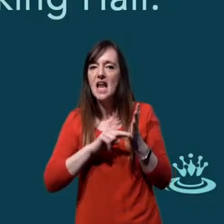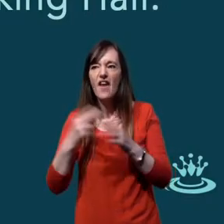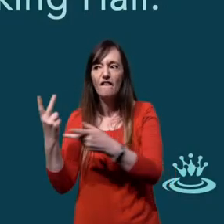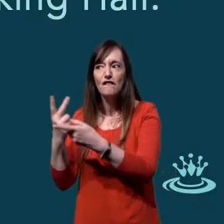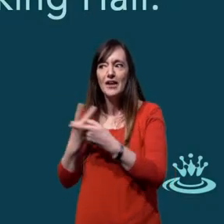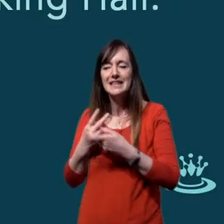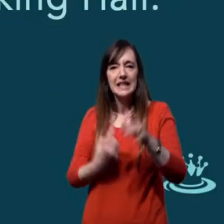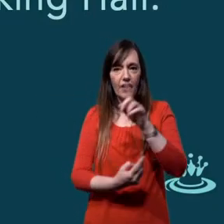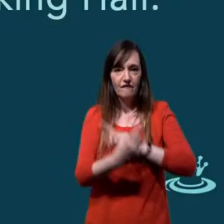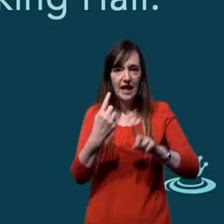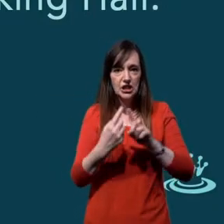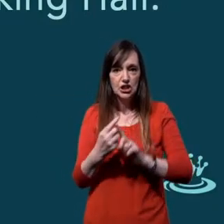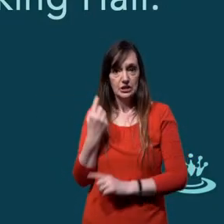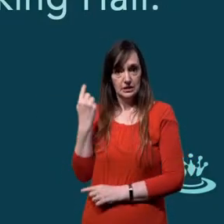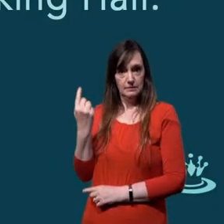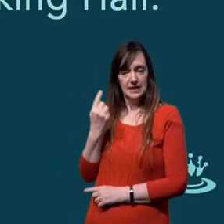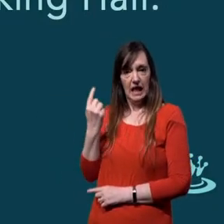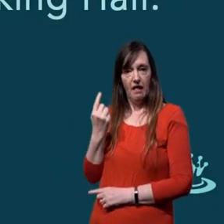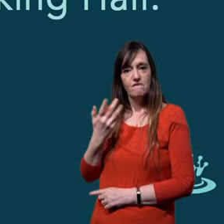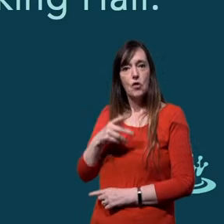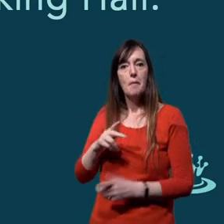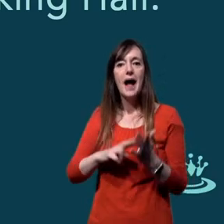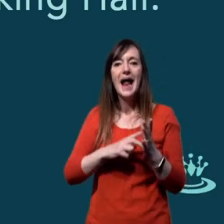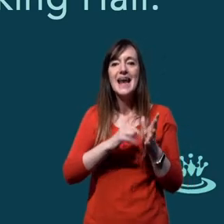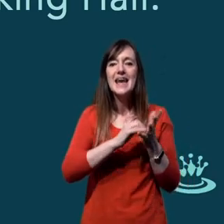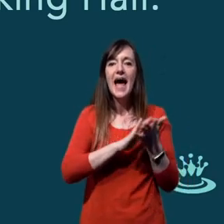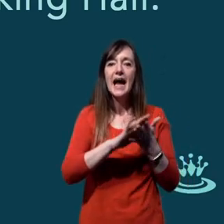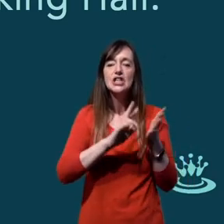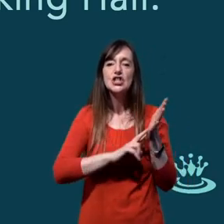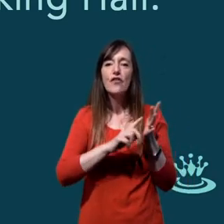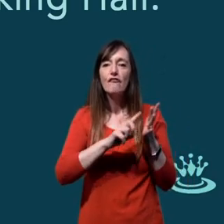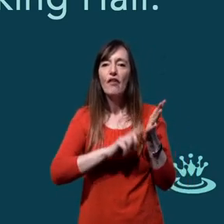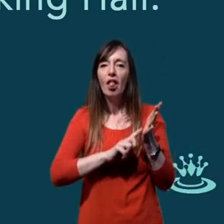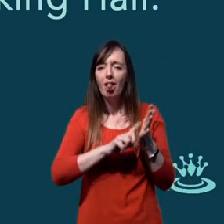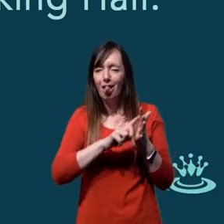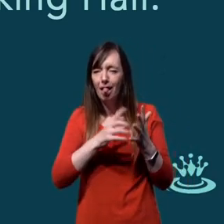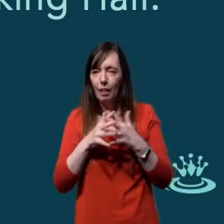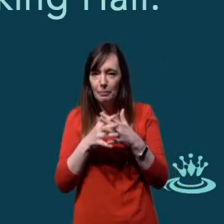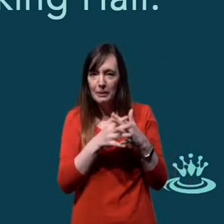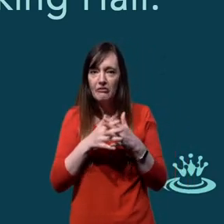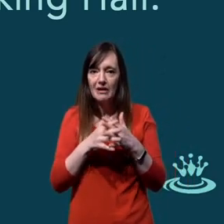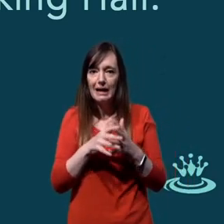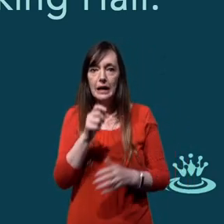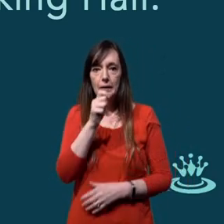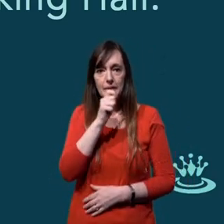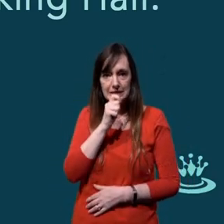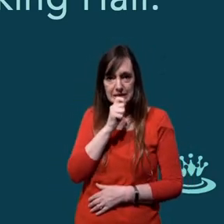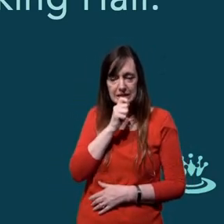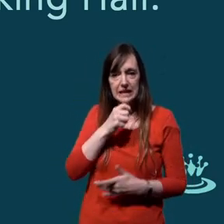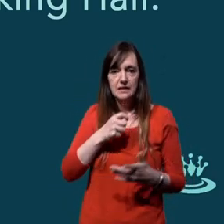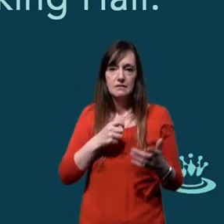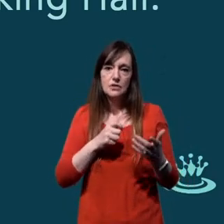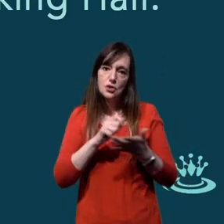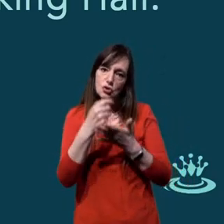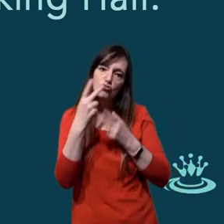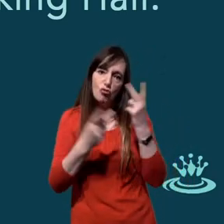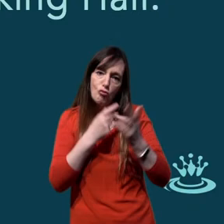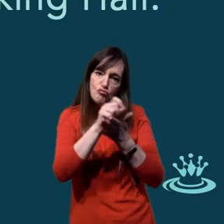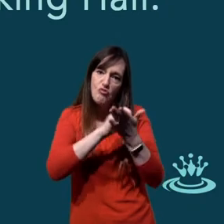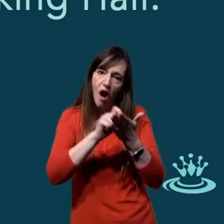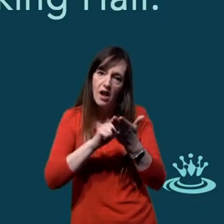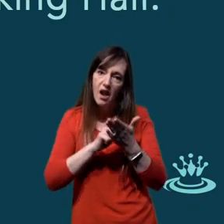is a singer-songwriter from Nashville, amongst other things, and he will be doing a concert tomorrow evening straight after